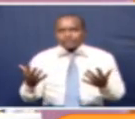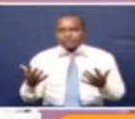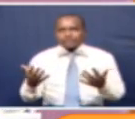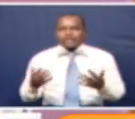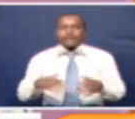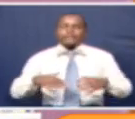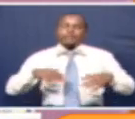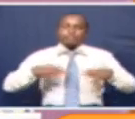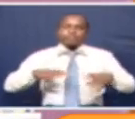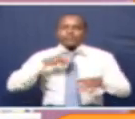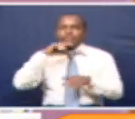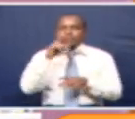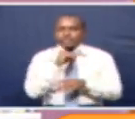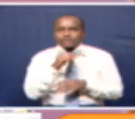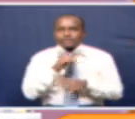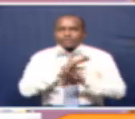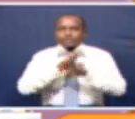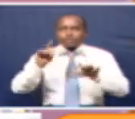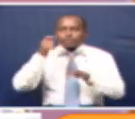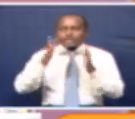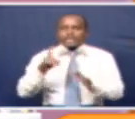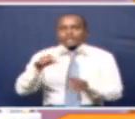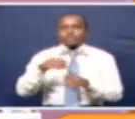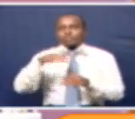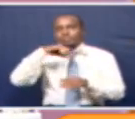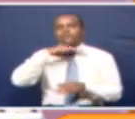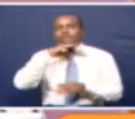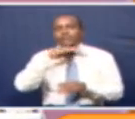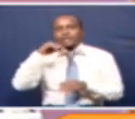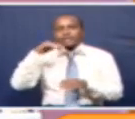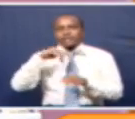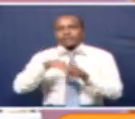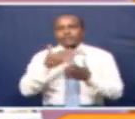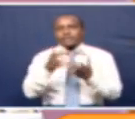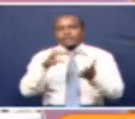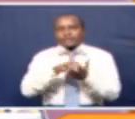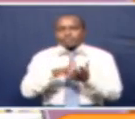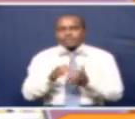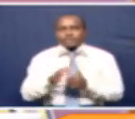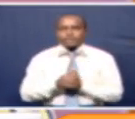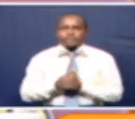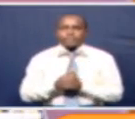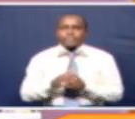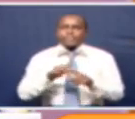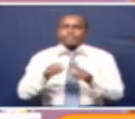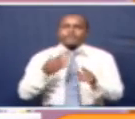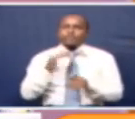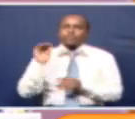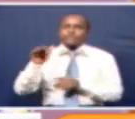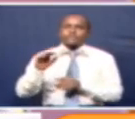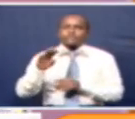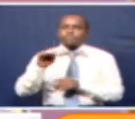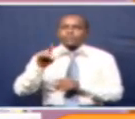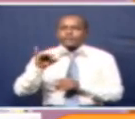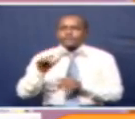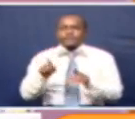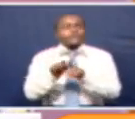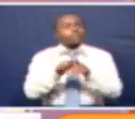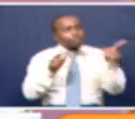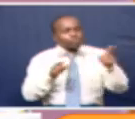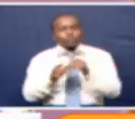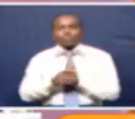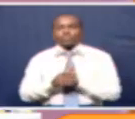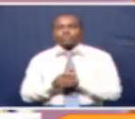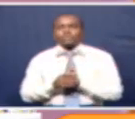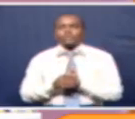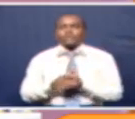loss of life. No Kenyan should lose life in any circumstance. But I want to ask Honorable Bandi and even you, what